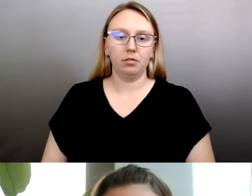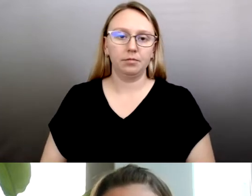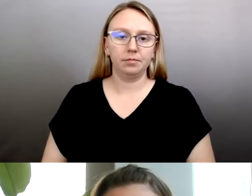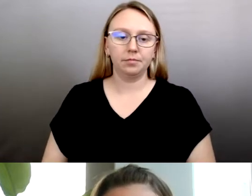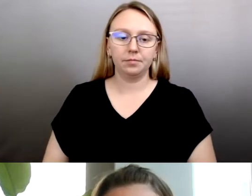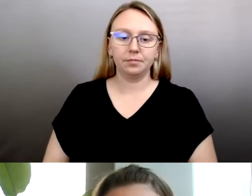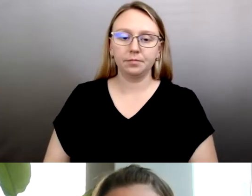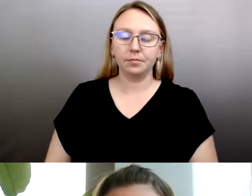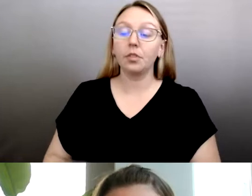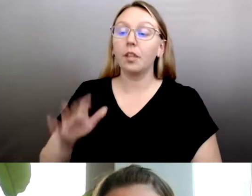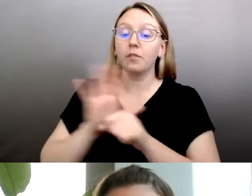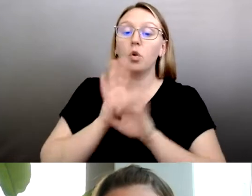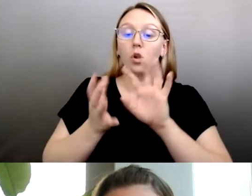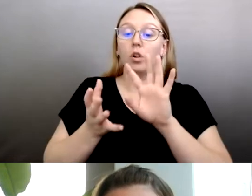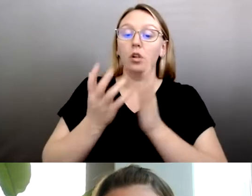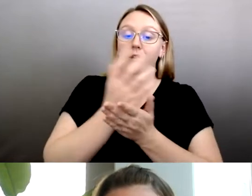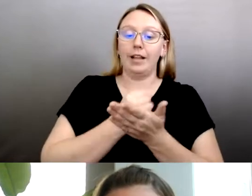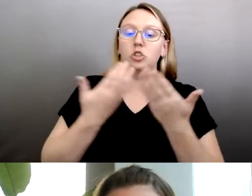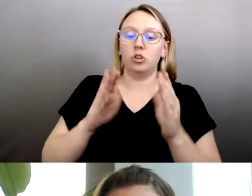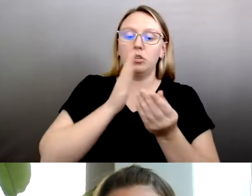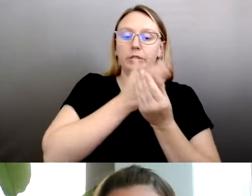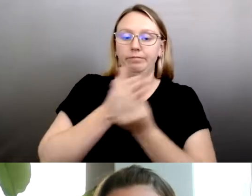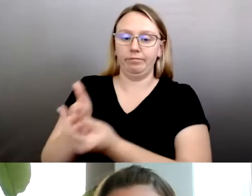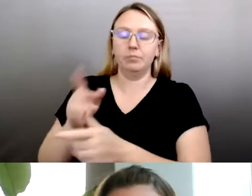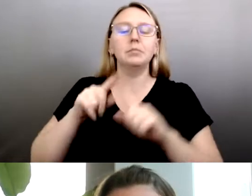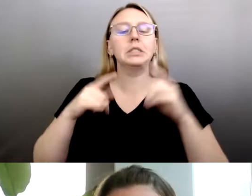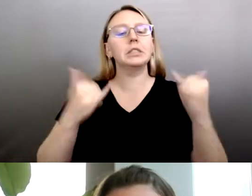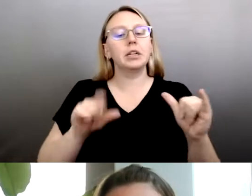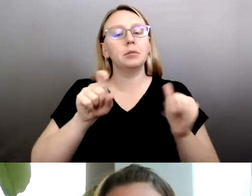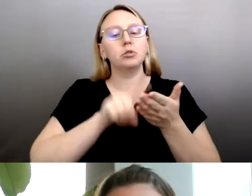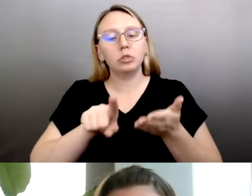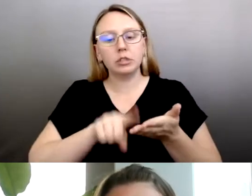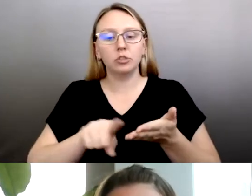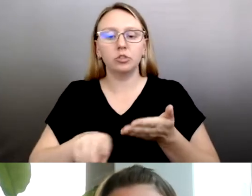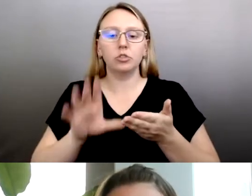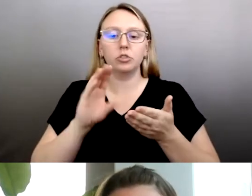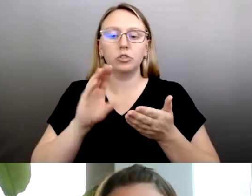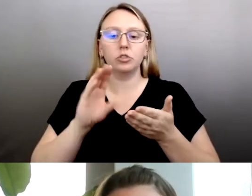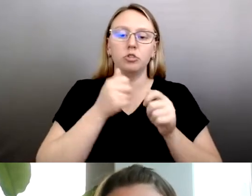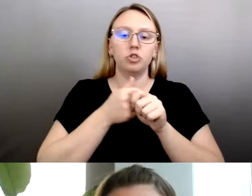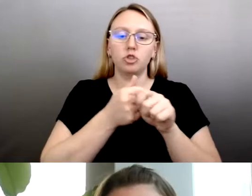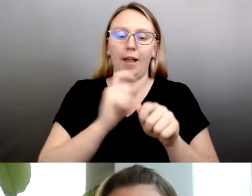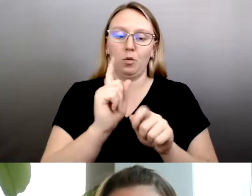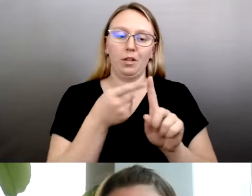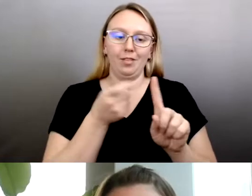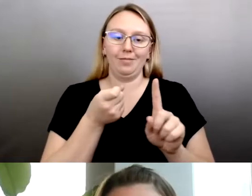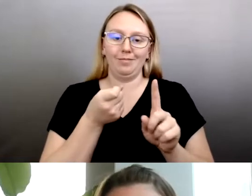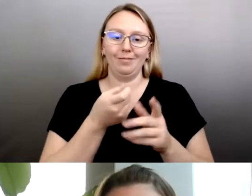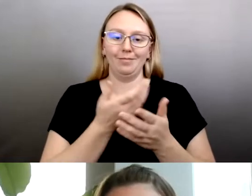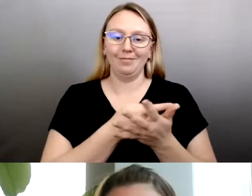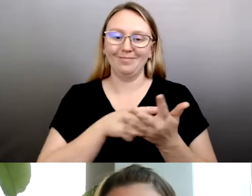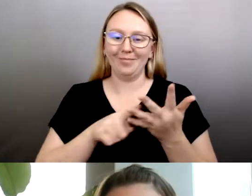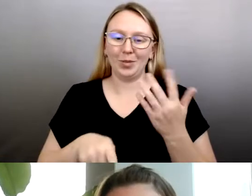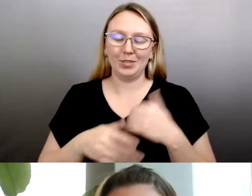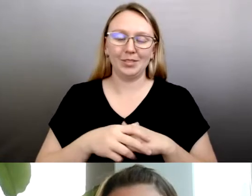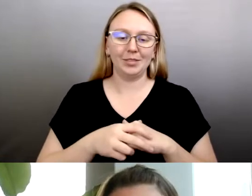collection has been cataloged, but we still need to research and track the provenance of everything. So there's still a lot of work to be done. And